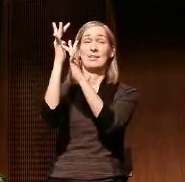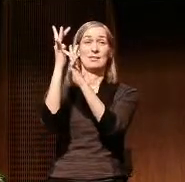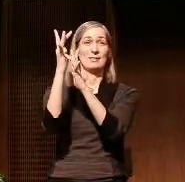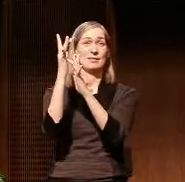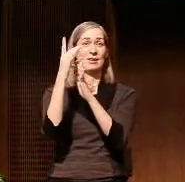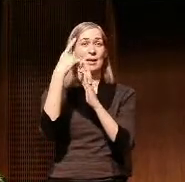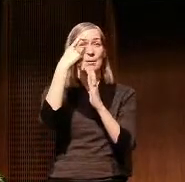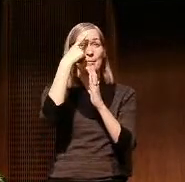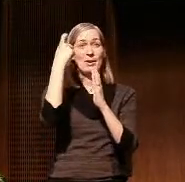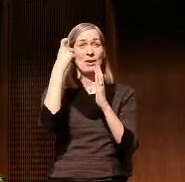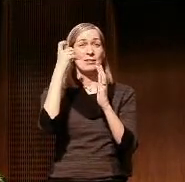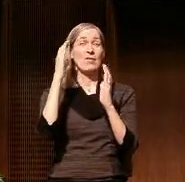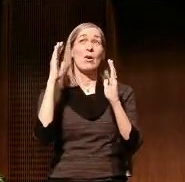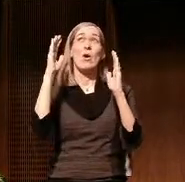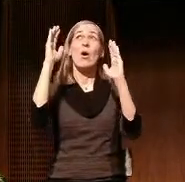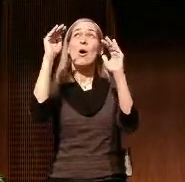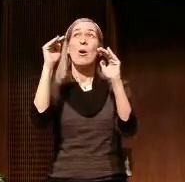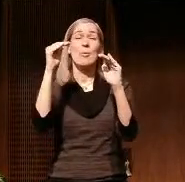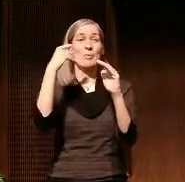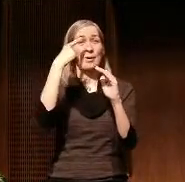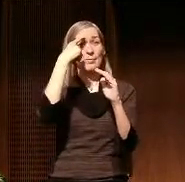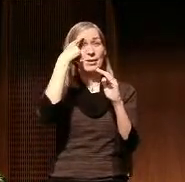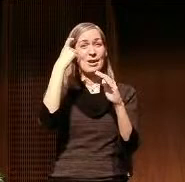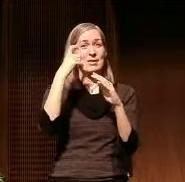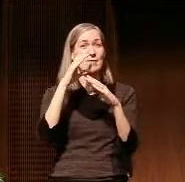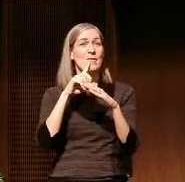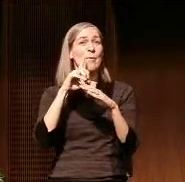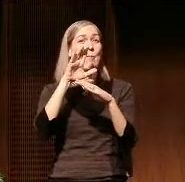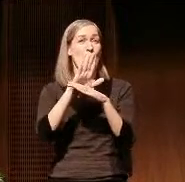because of hope, because of the promise,